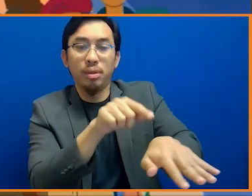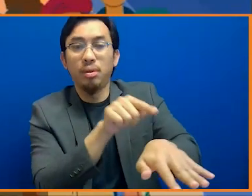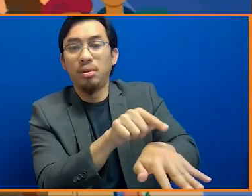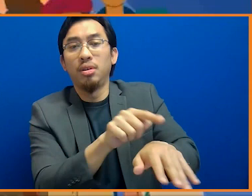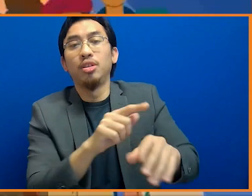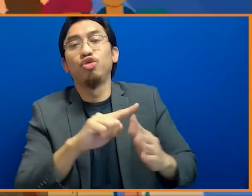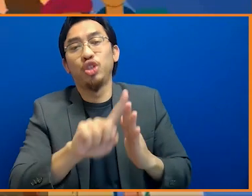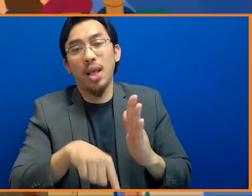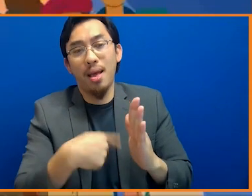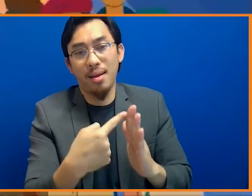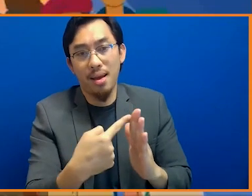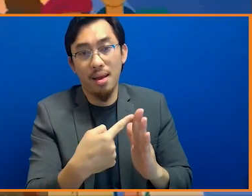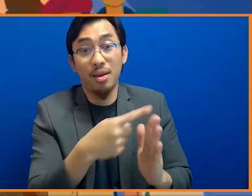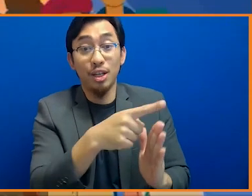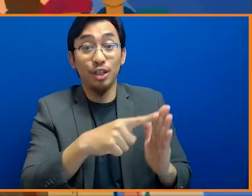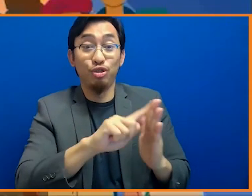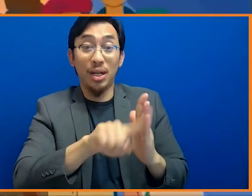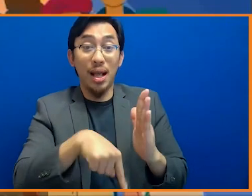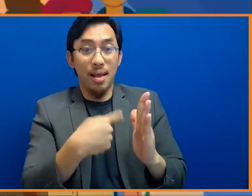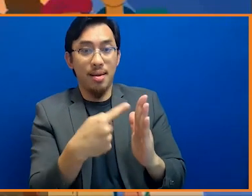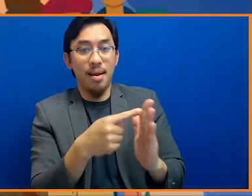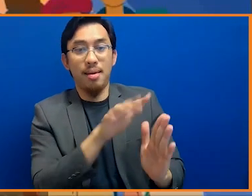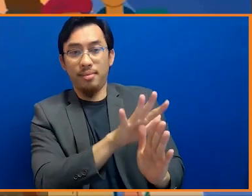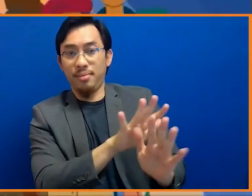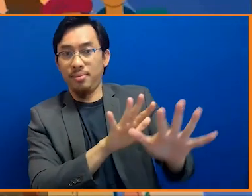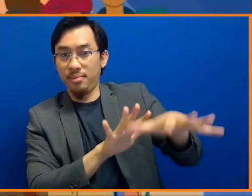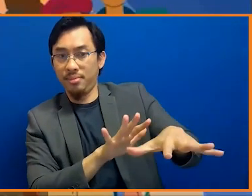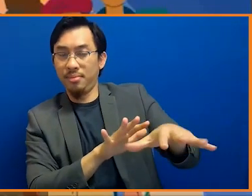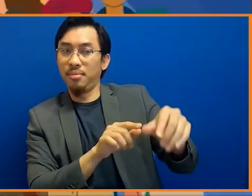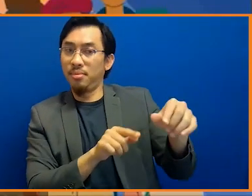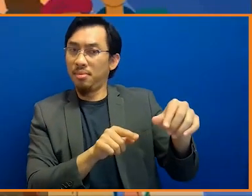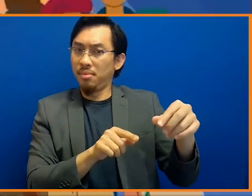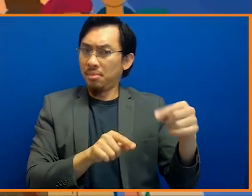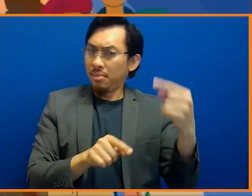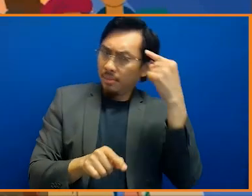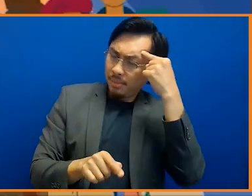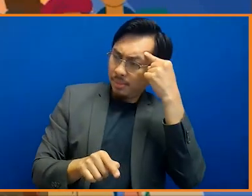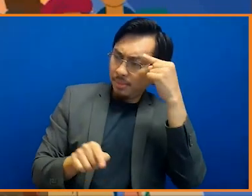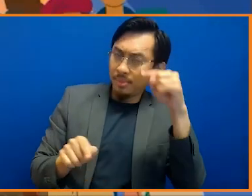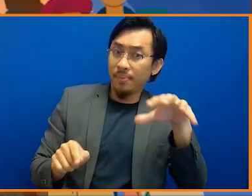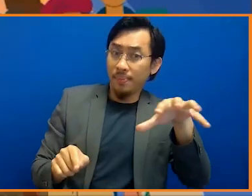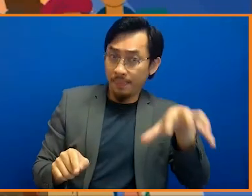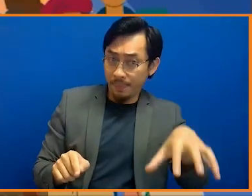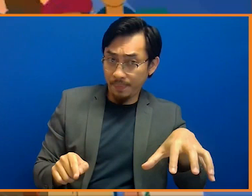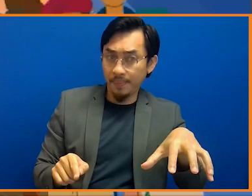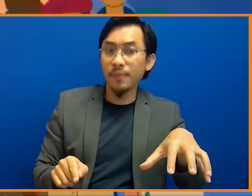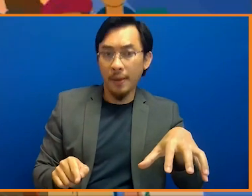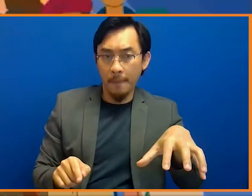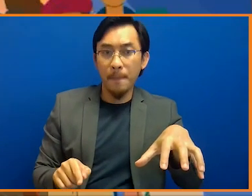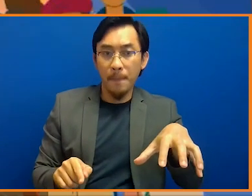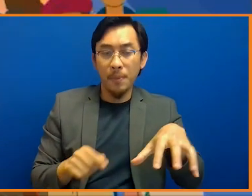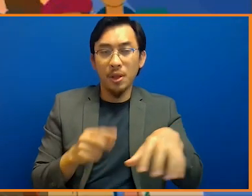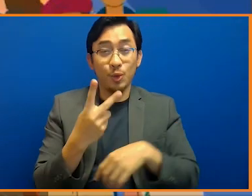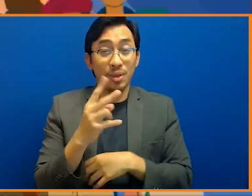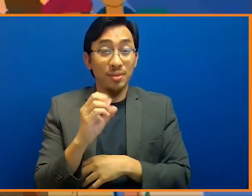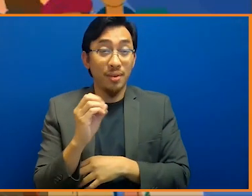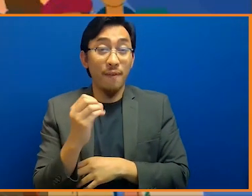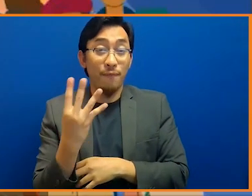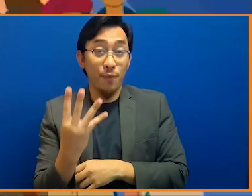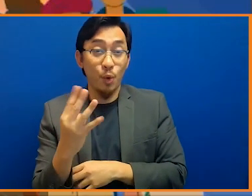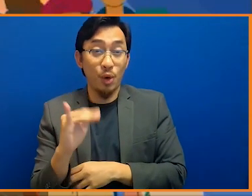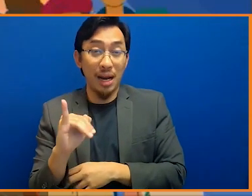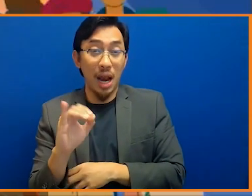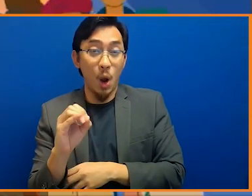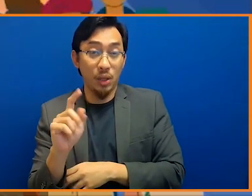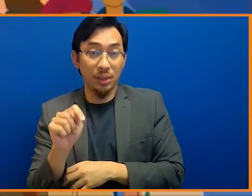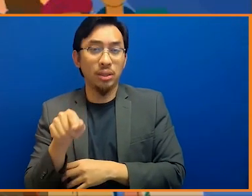Lanka. So, from the Sri Lankan area perspective, the 2004